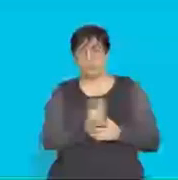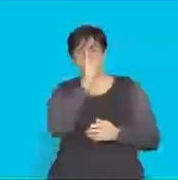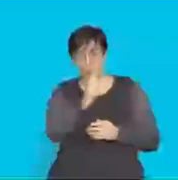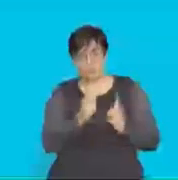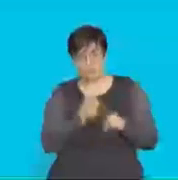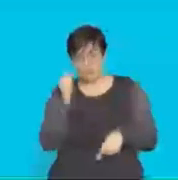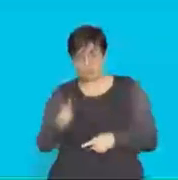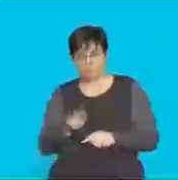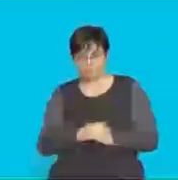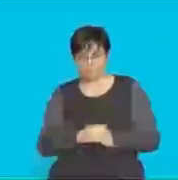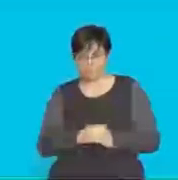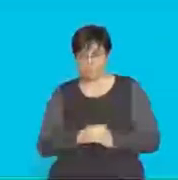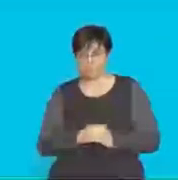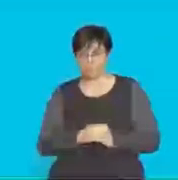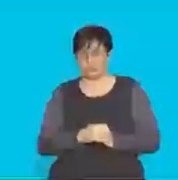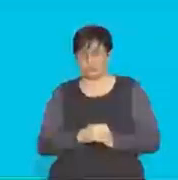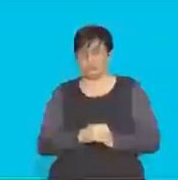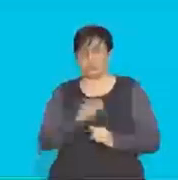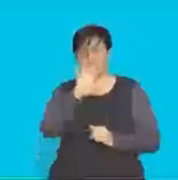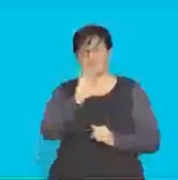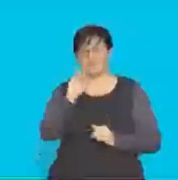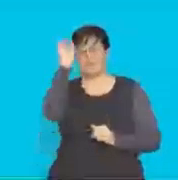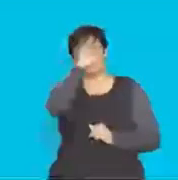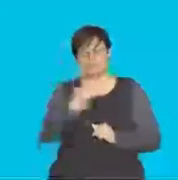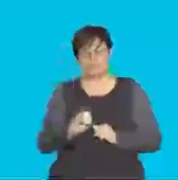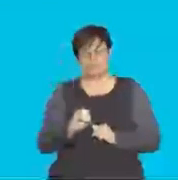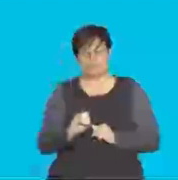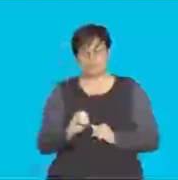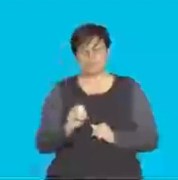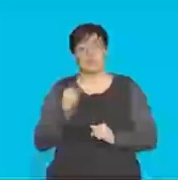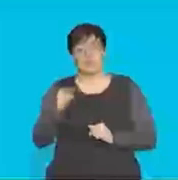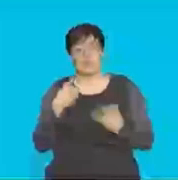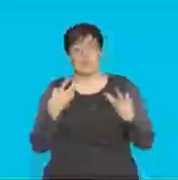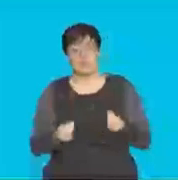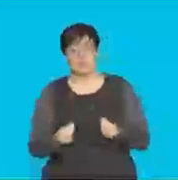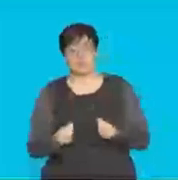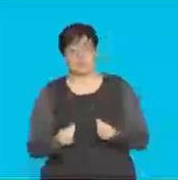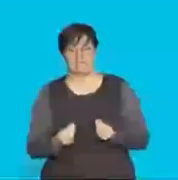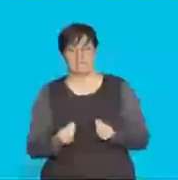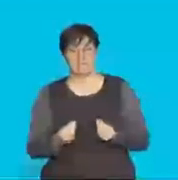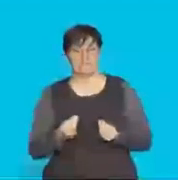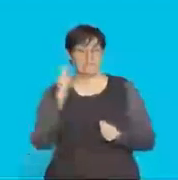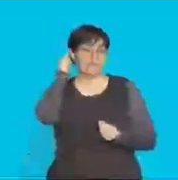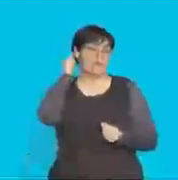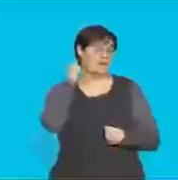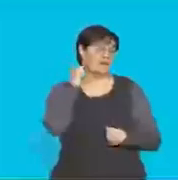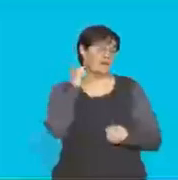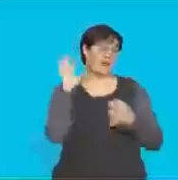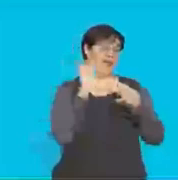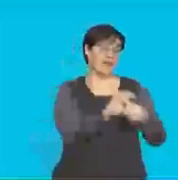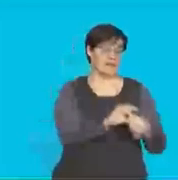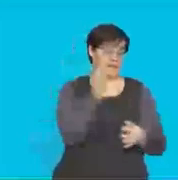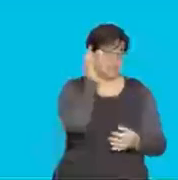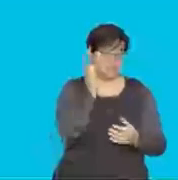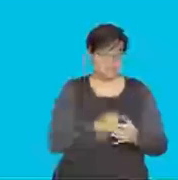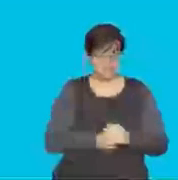there's 1 out of the 2. So we can say that there's 50% of them that have a